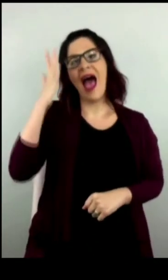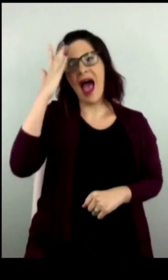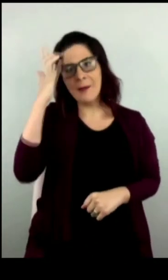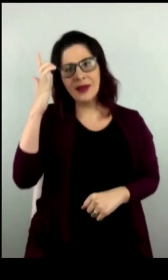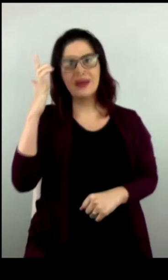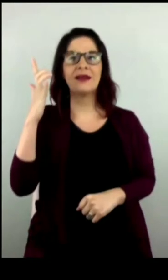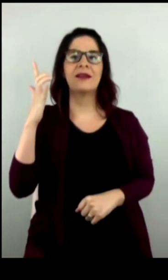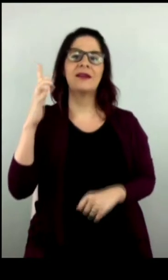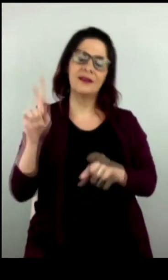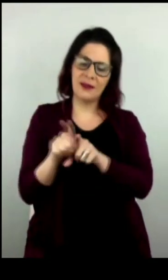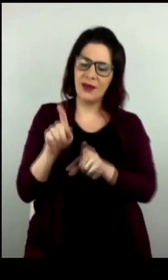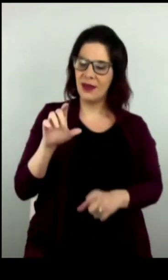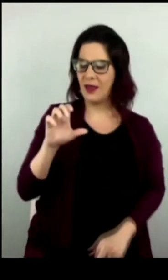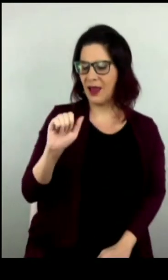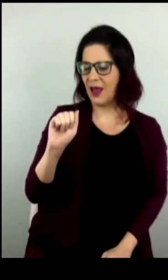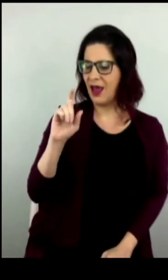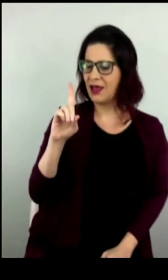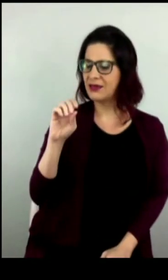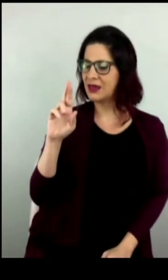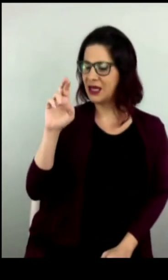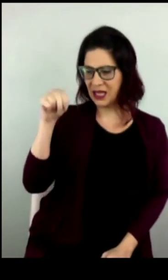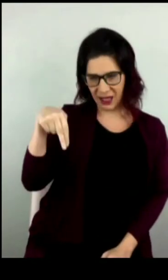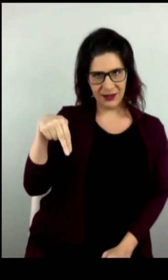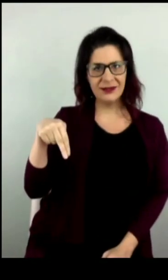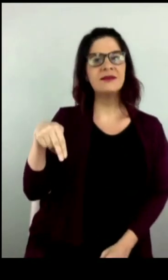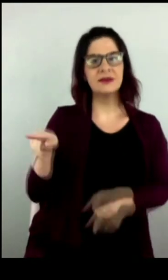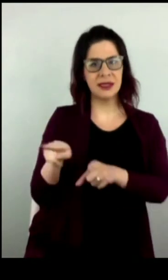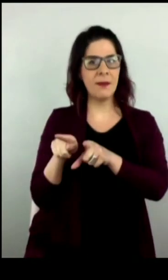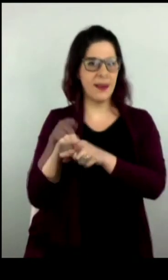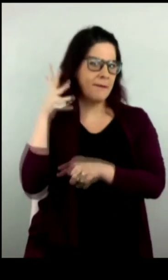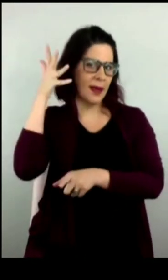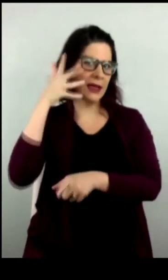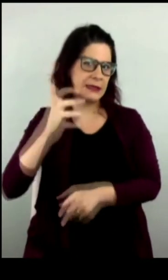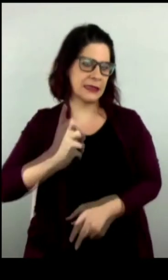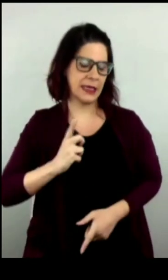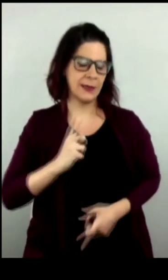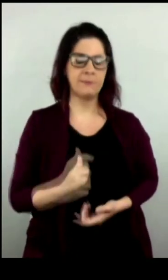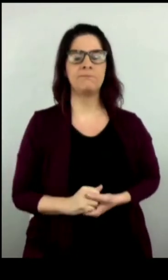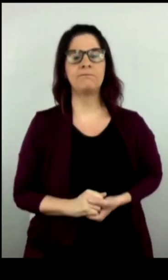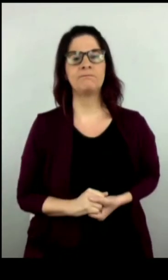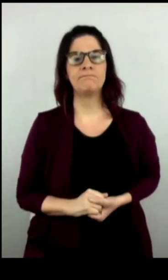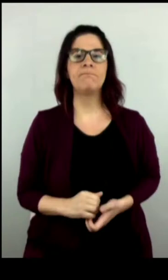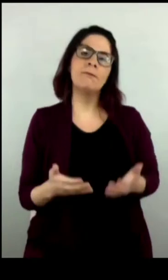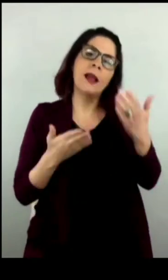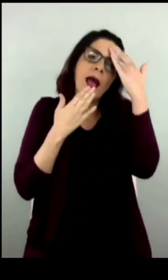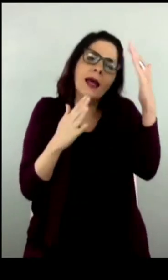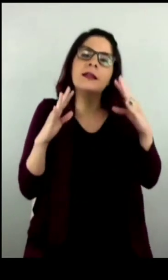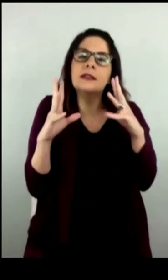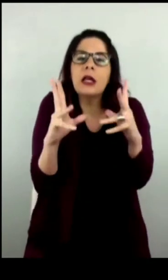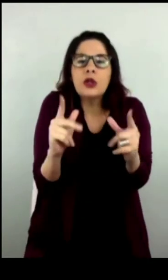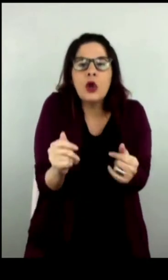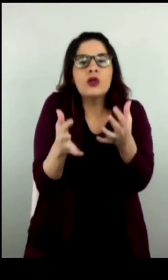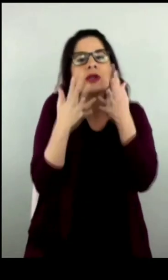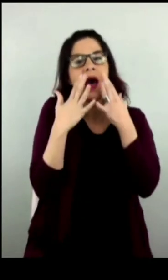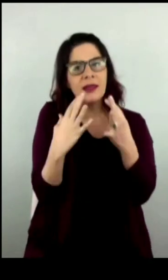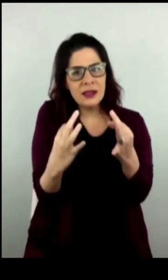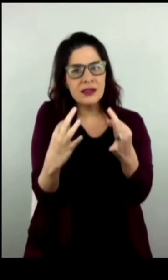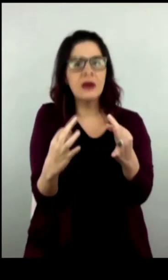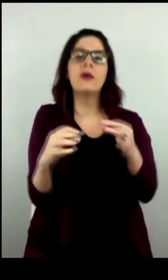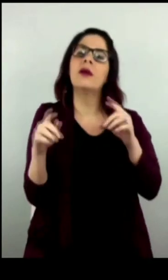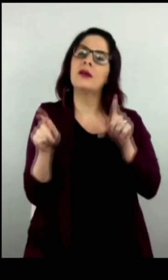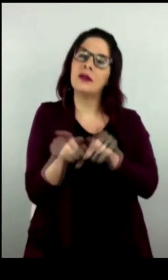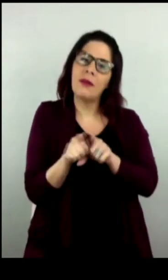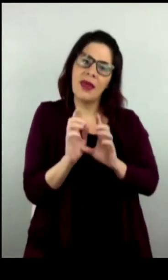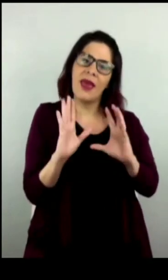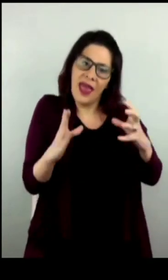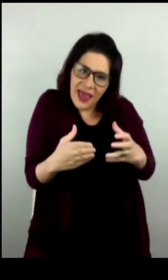Adriano. Então, agradeço a todos a atenção, agradeço a equipe de Tudo Verdade e a equipe de Itaú Cultural por estarem viabilizando